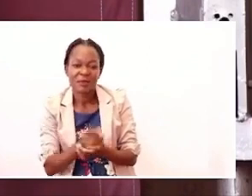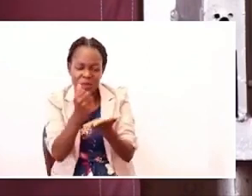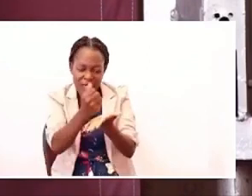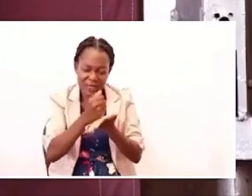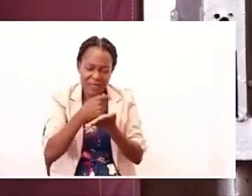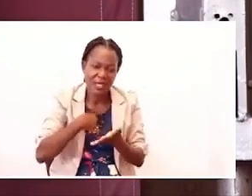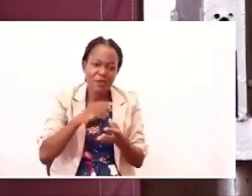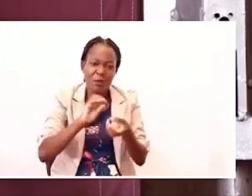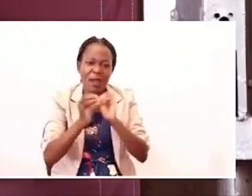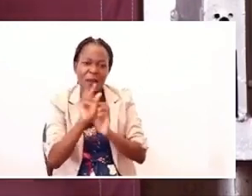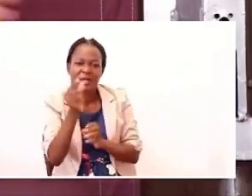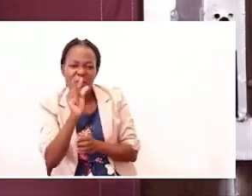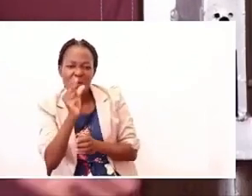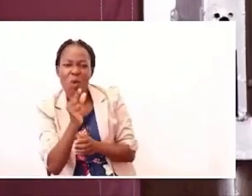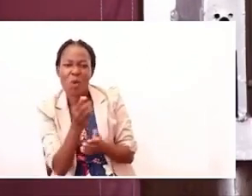instability,